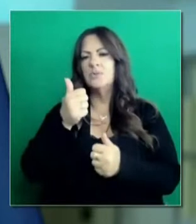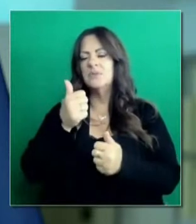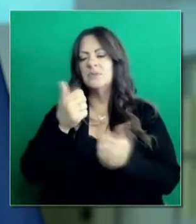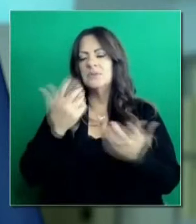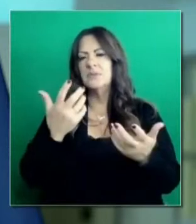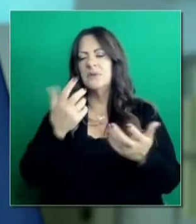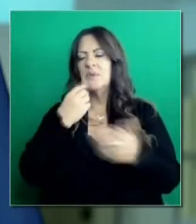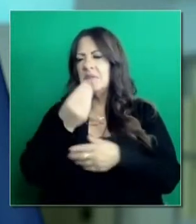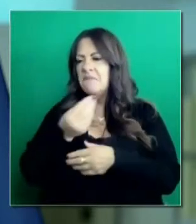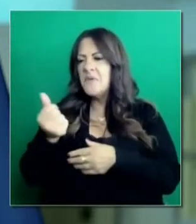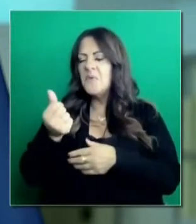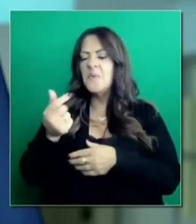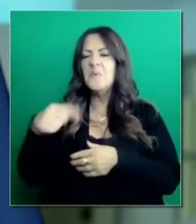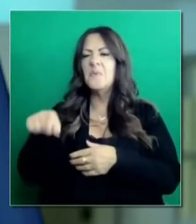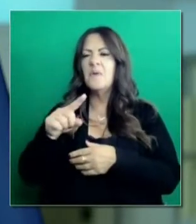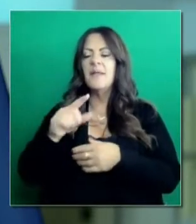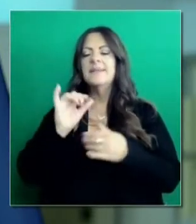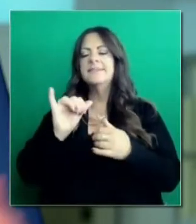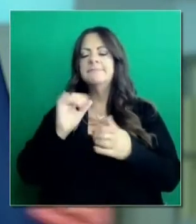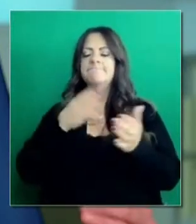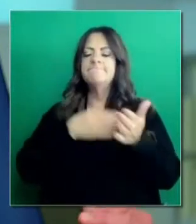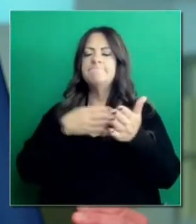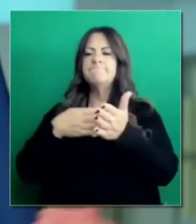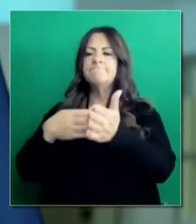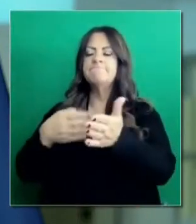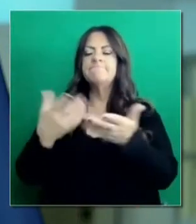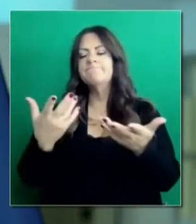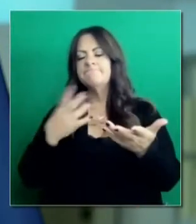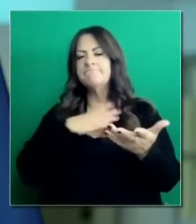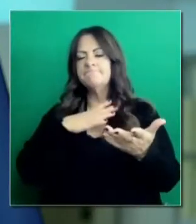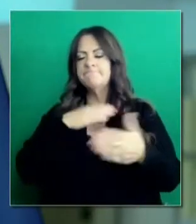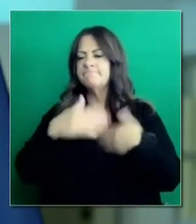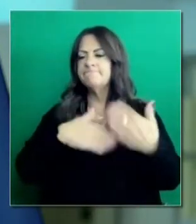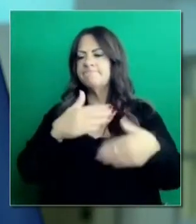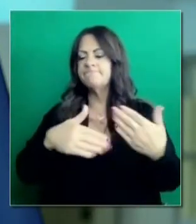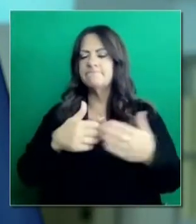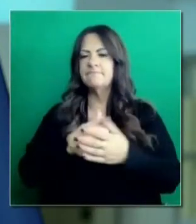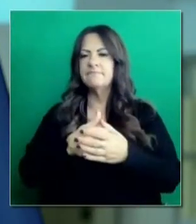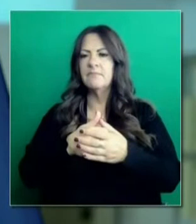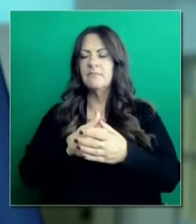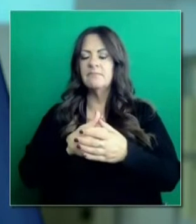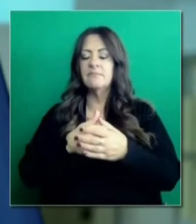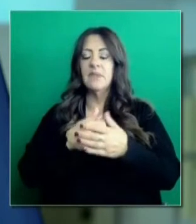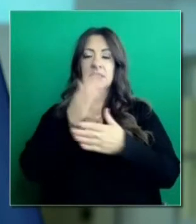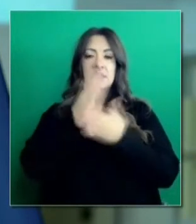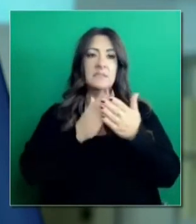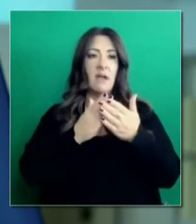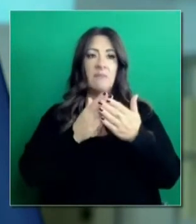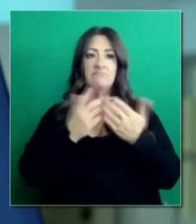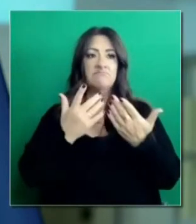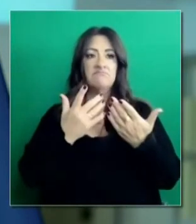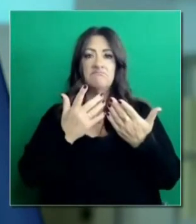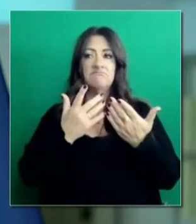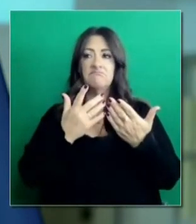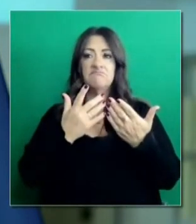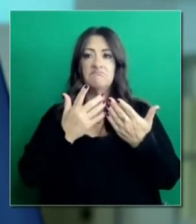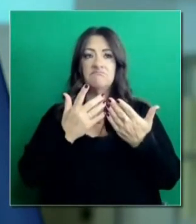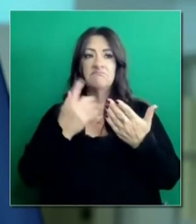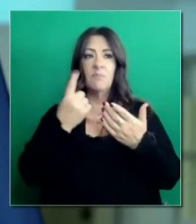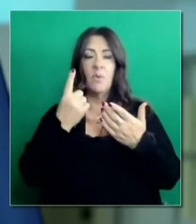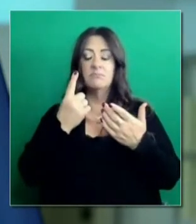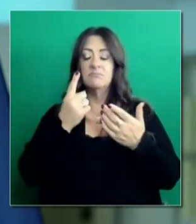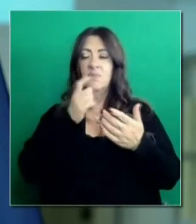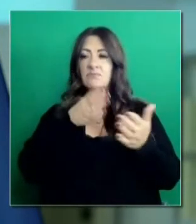go through the process, and some have ultimately gone to the Supreme Court, including Justice Roberts himself, that